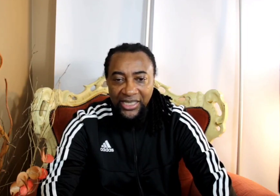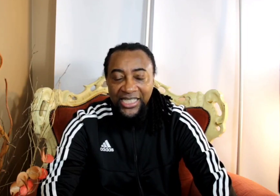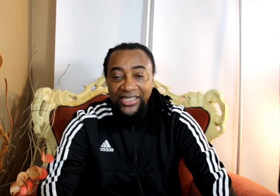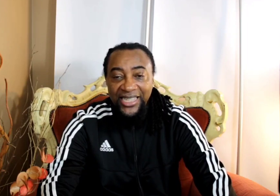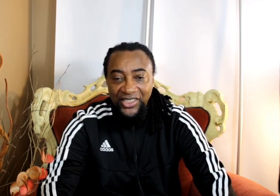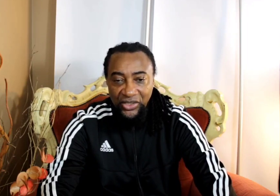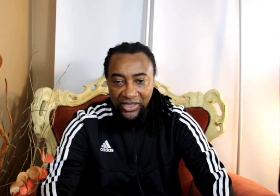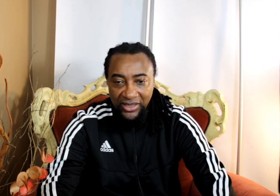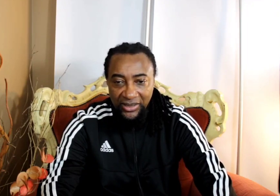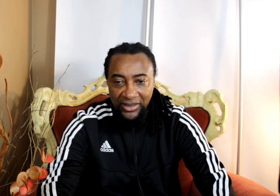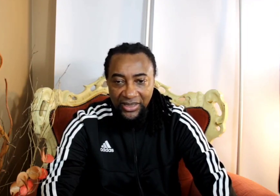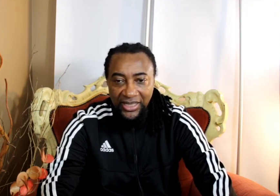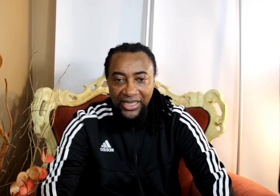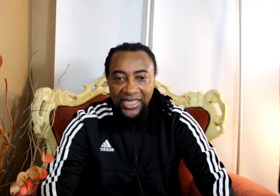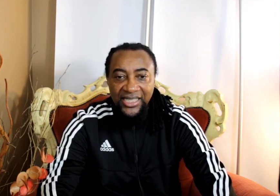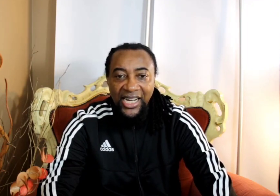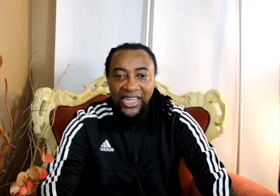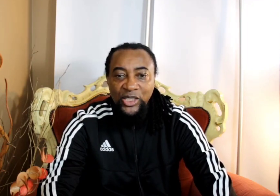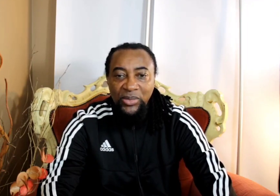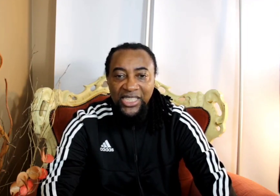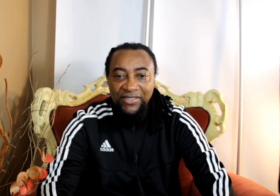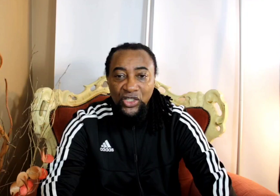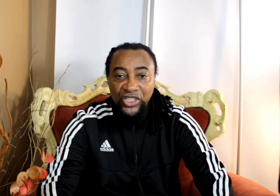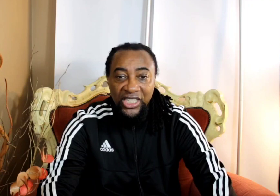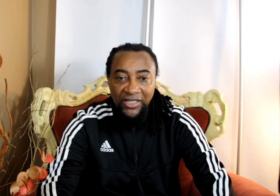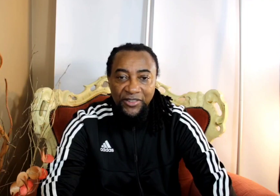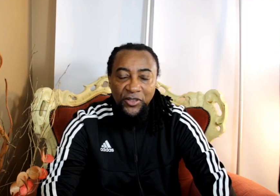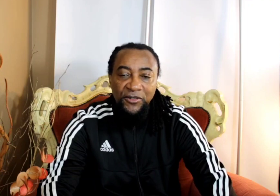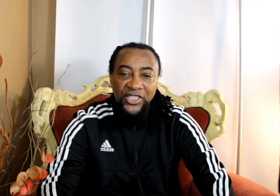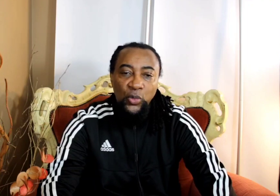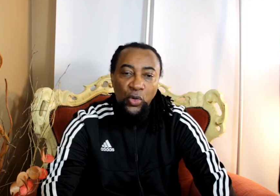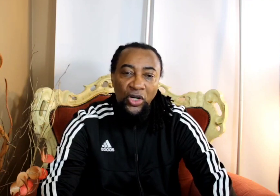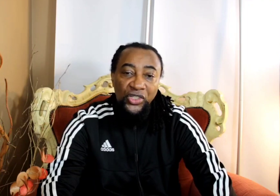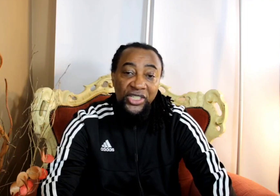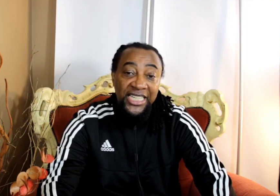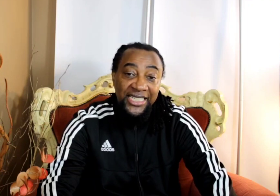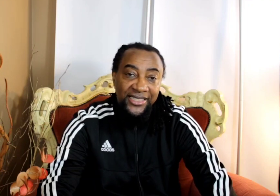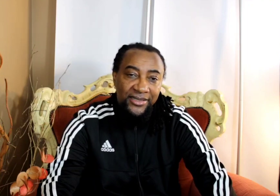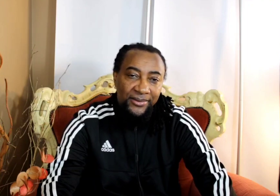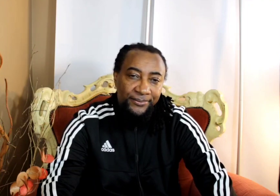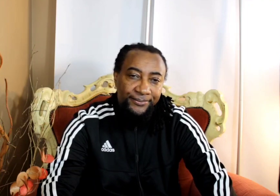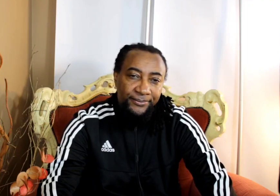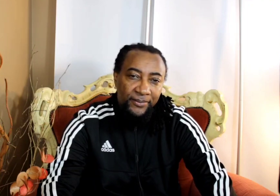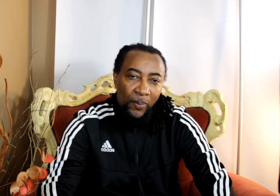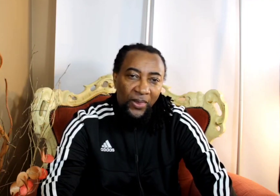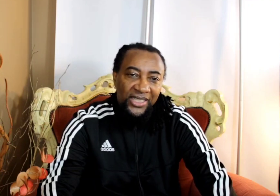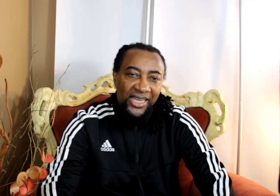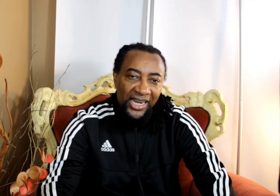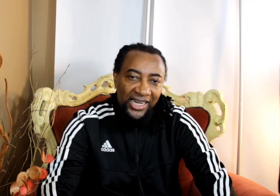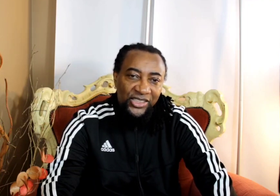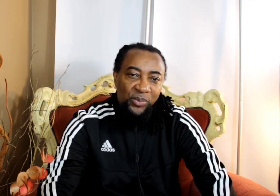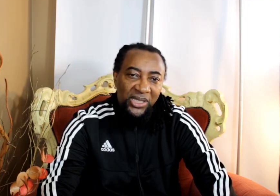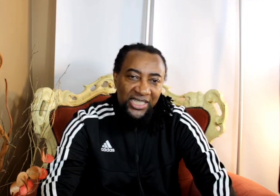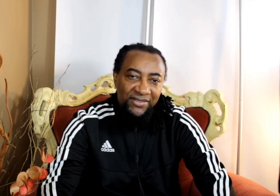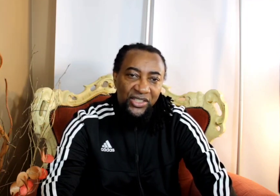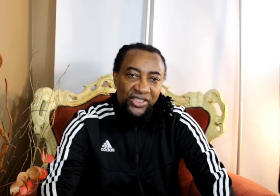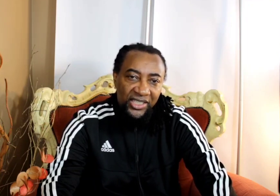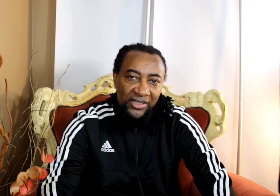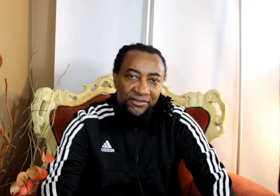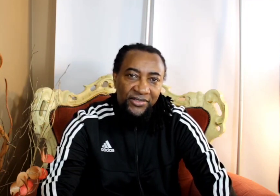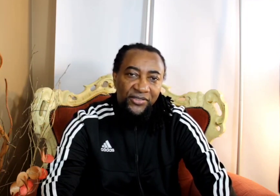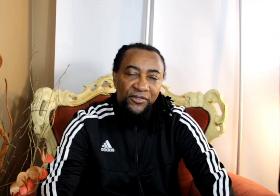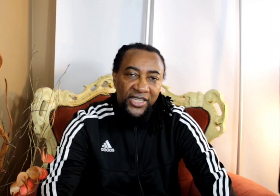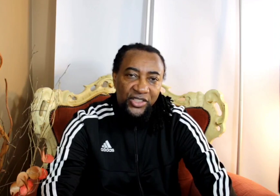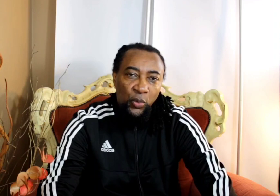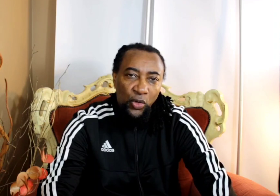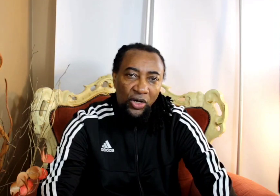supine internationally. It's hard to believe in yourself if you face the world on your knees. It's hard to believe in